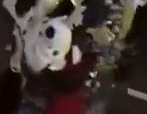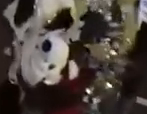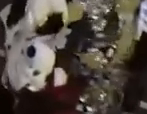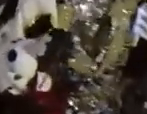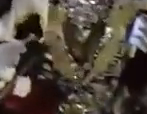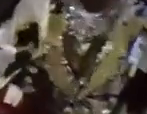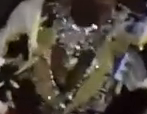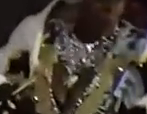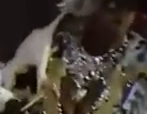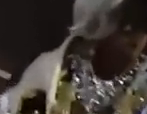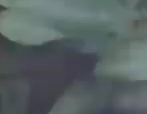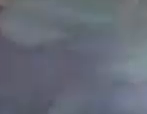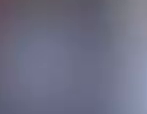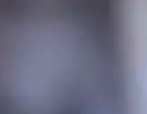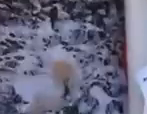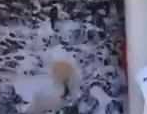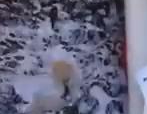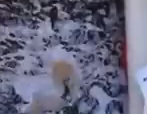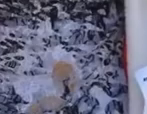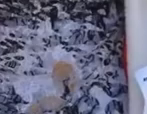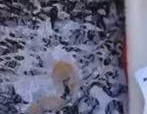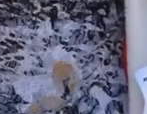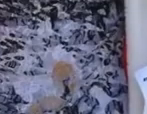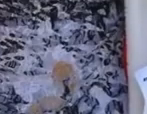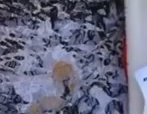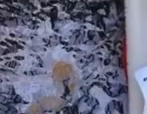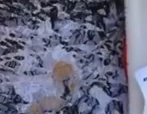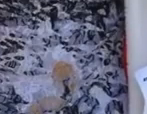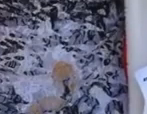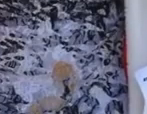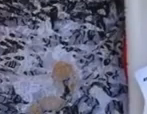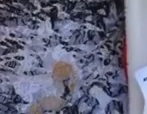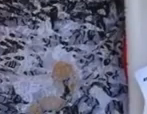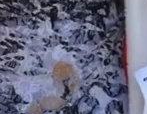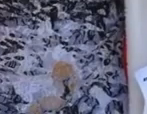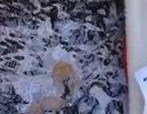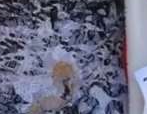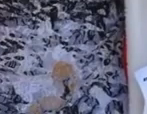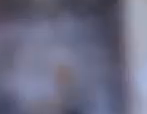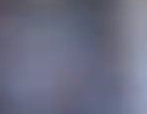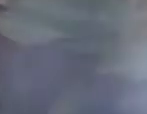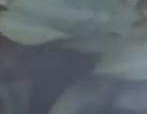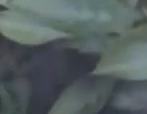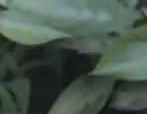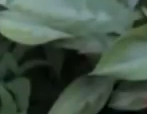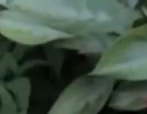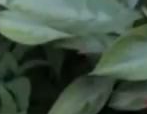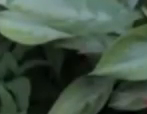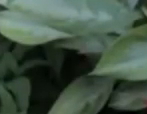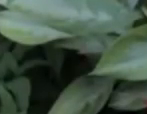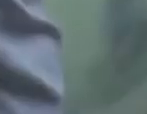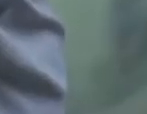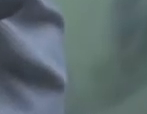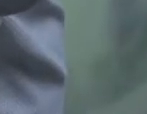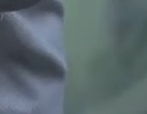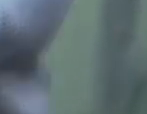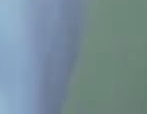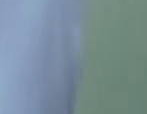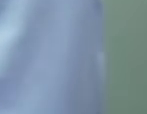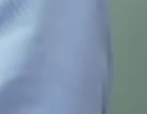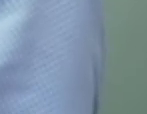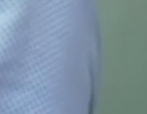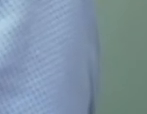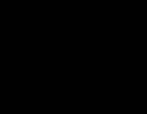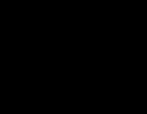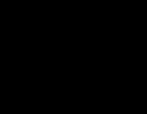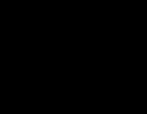to practice and practice those steps. And people will be looking at me funny, but I don't really care because I trying to figure out what I could bring to Bay Street in